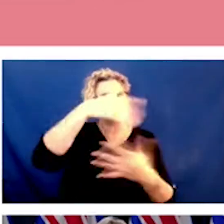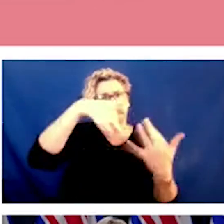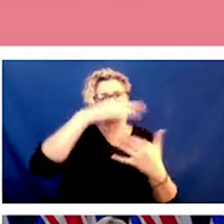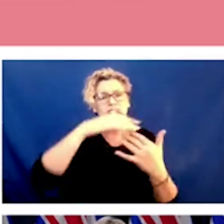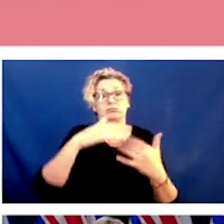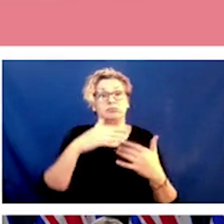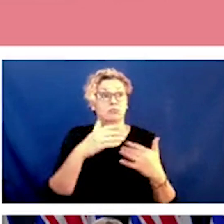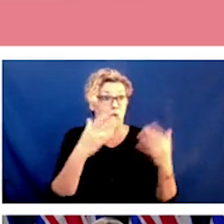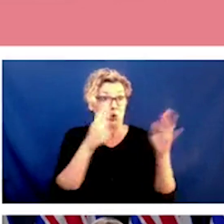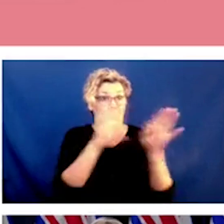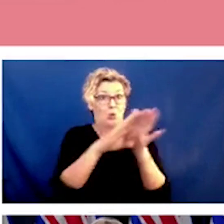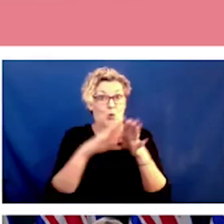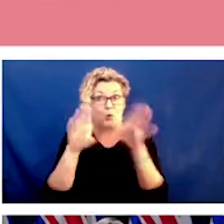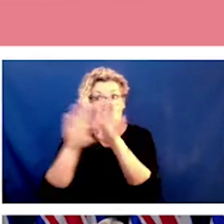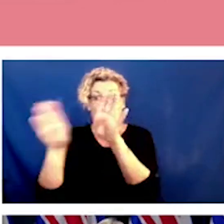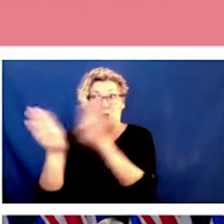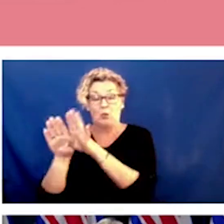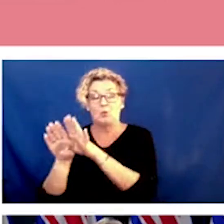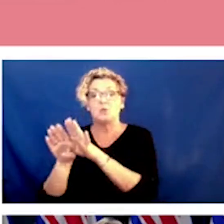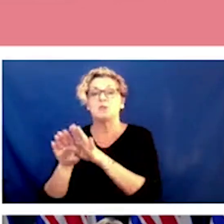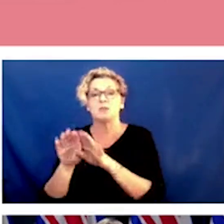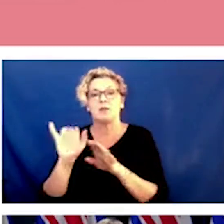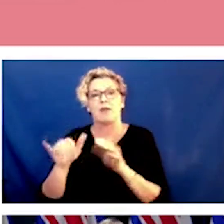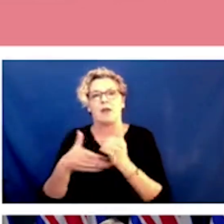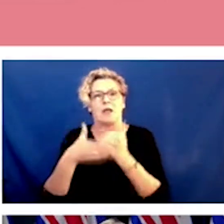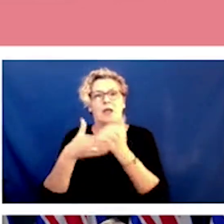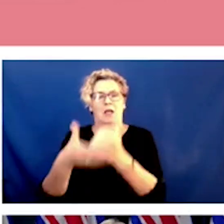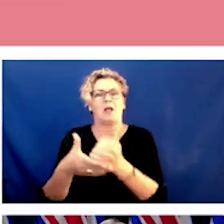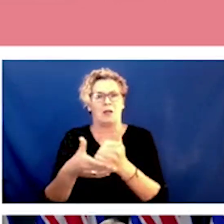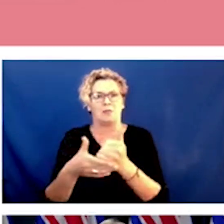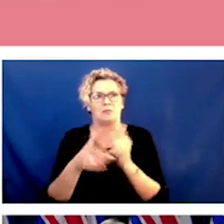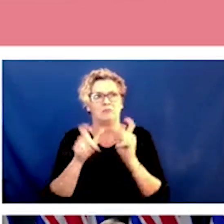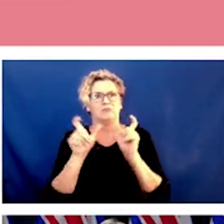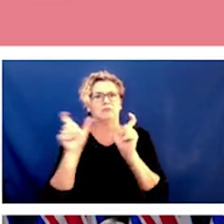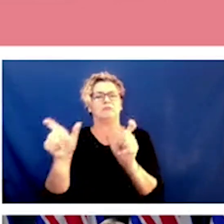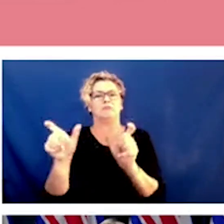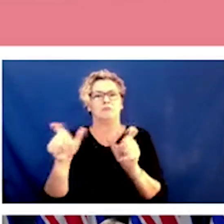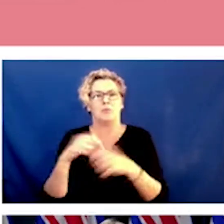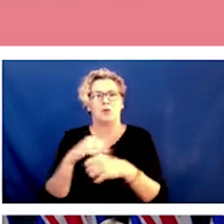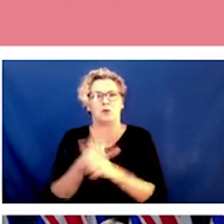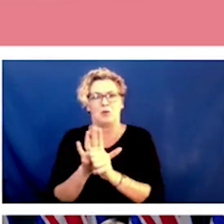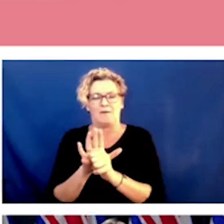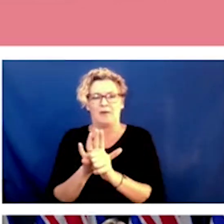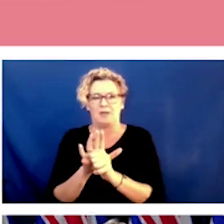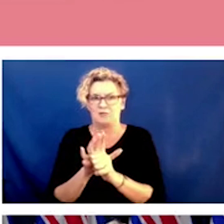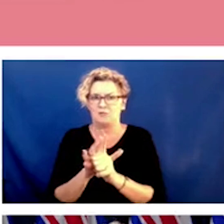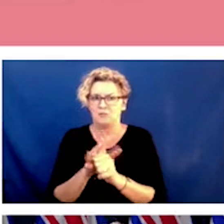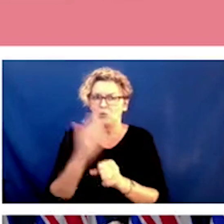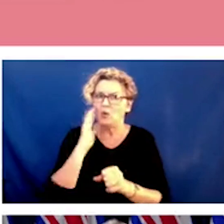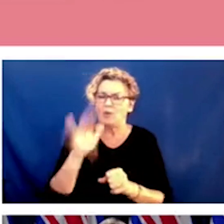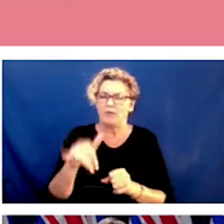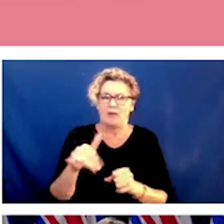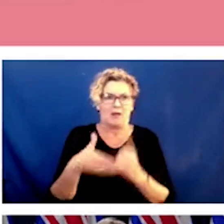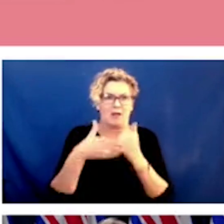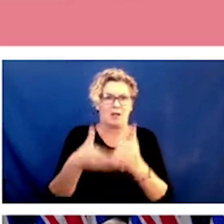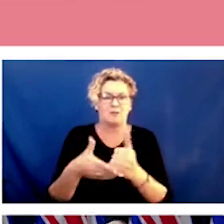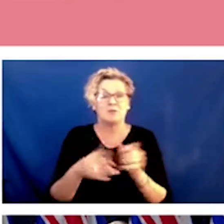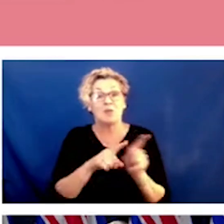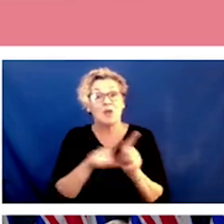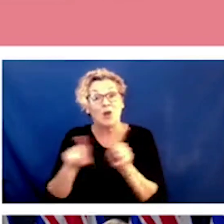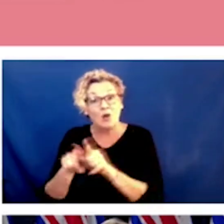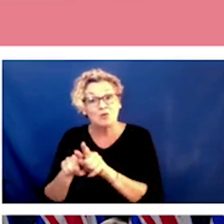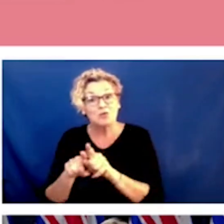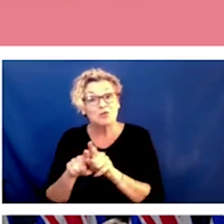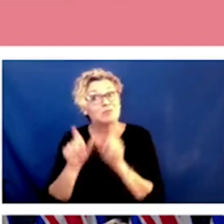took measures to try and reduce those environments where people can inadvertently spread it to large numbers. So closing of the banquet